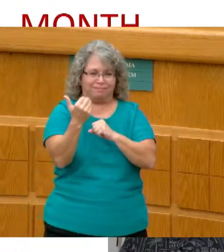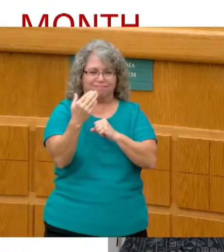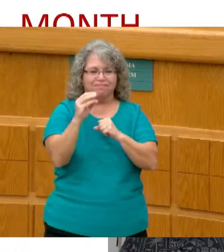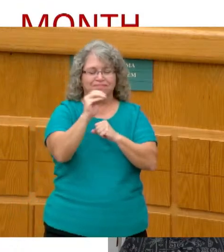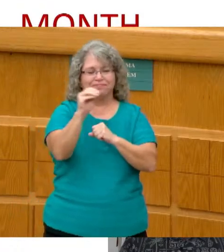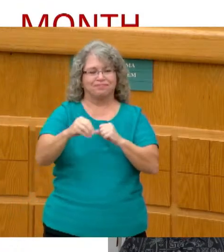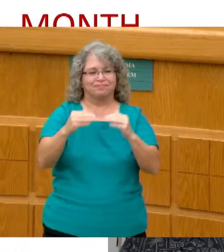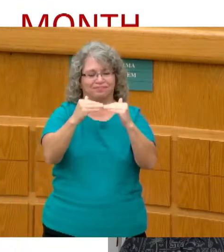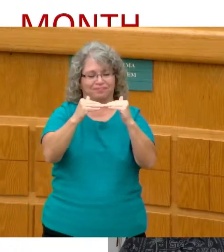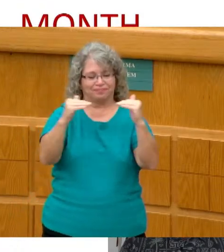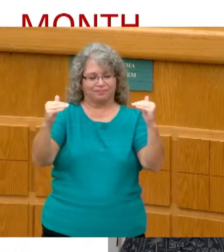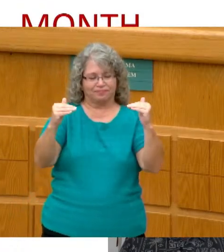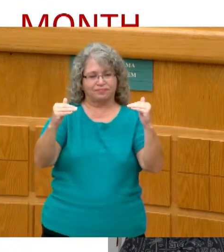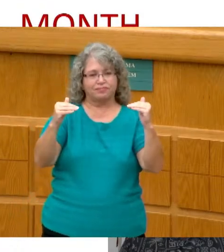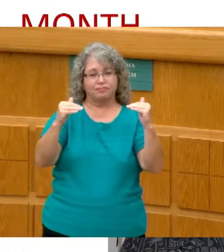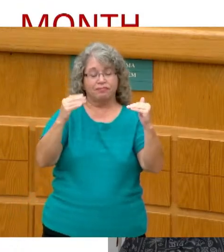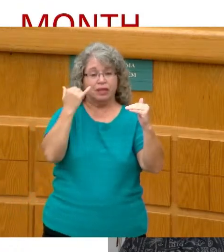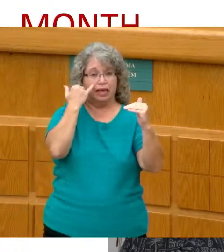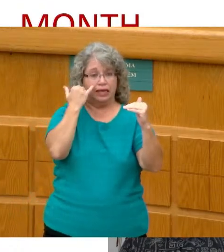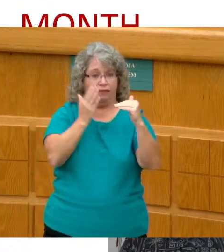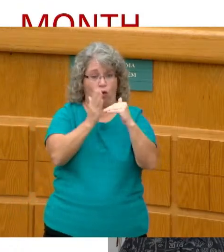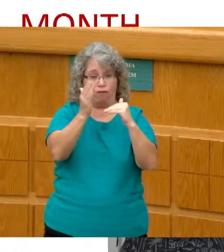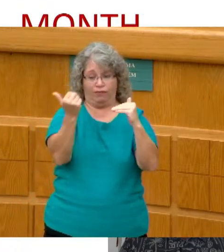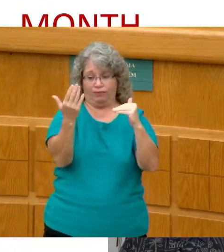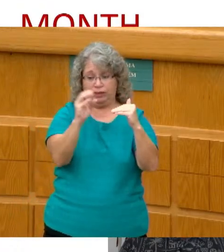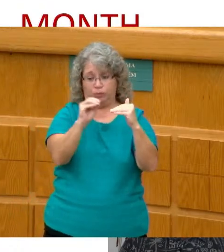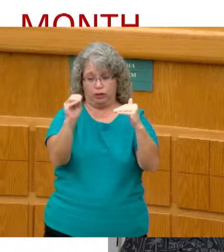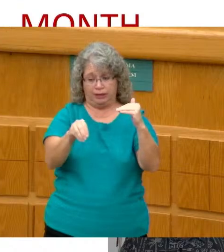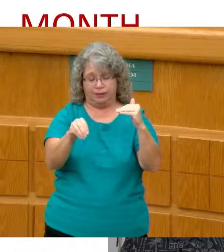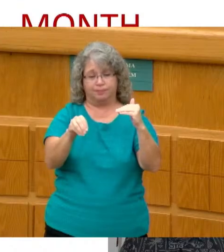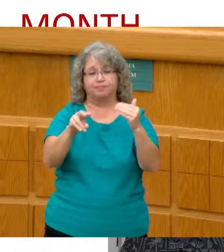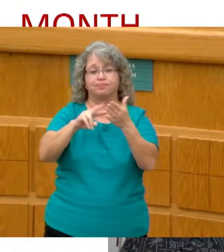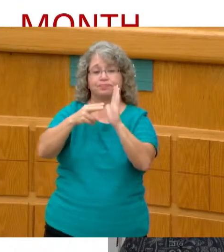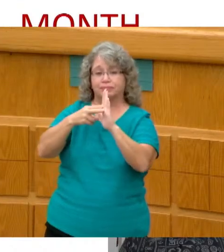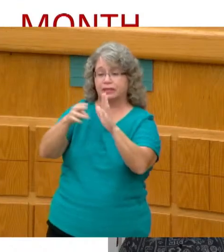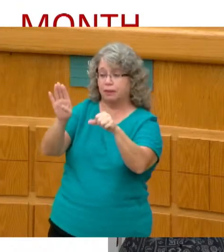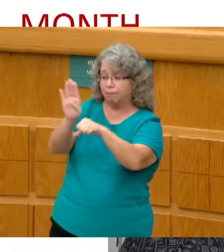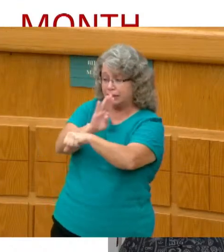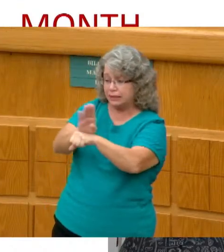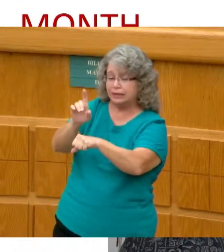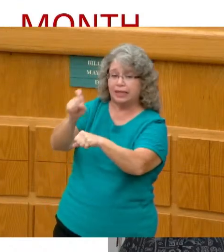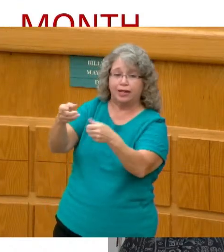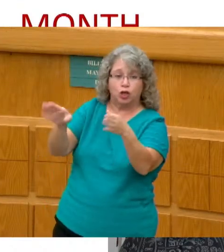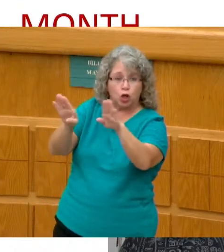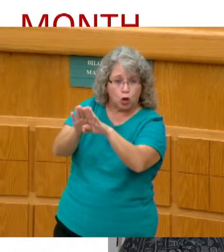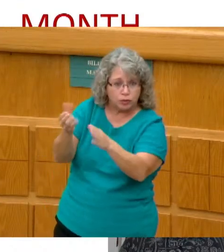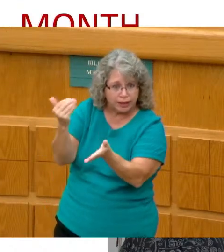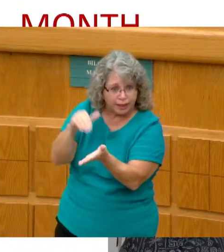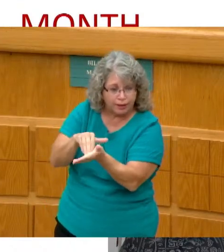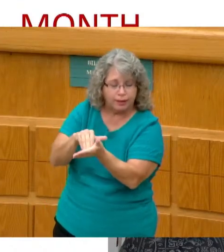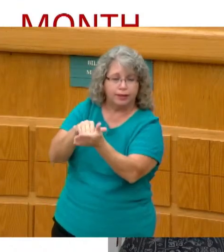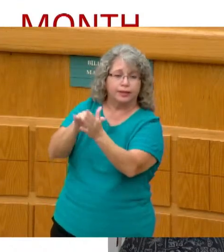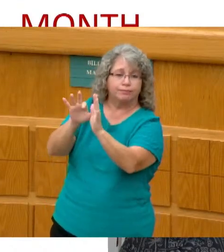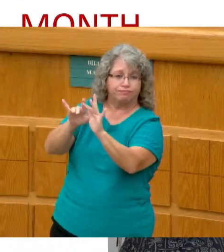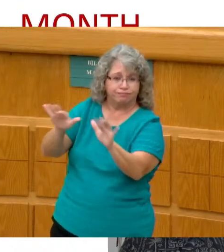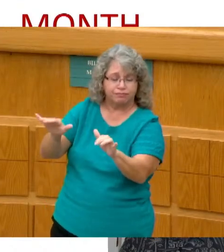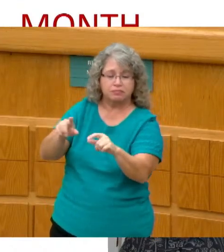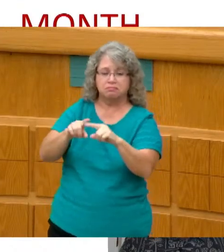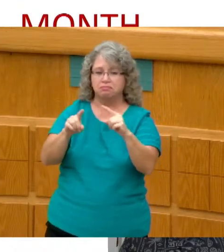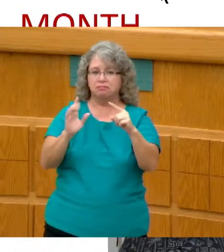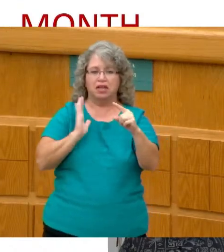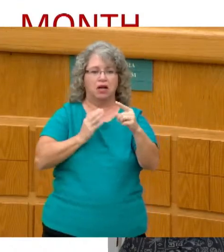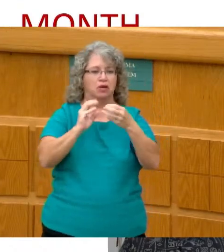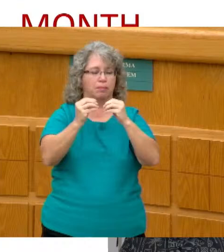to roll back. So this gives you some frame of reference with which to interpret the numbers, and right now we're well below that